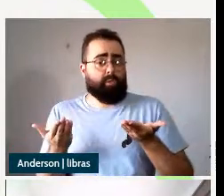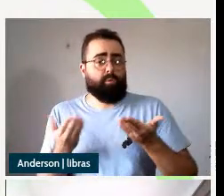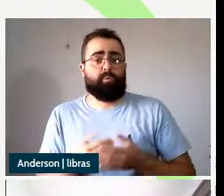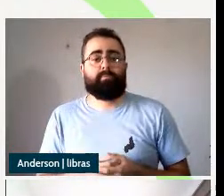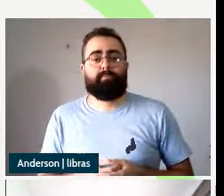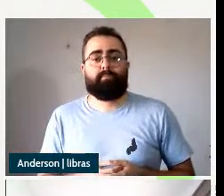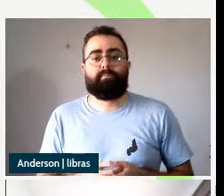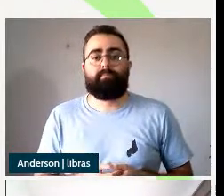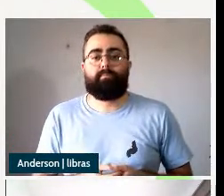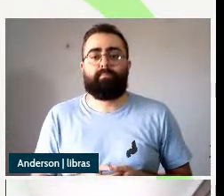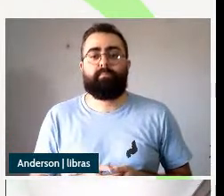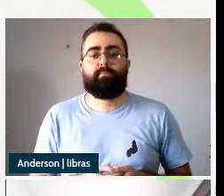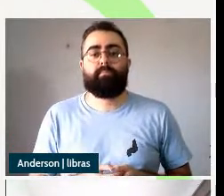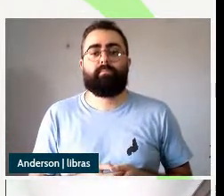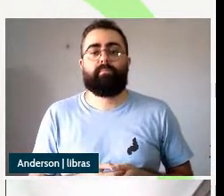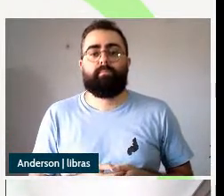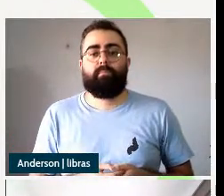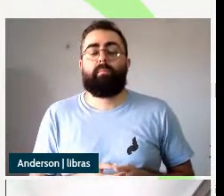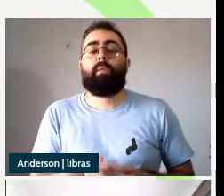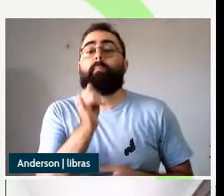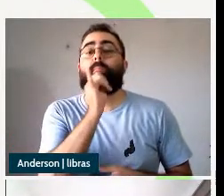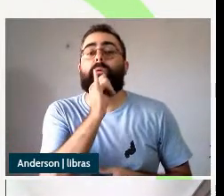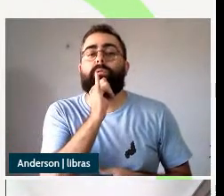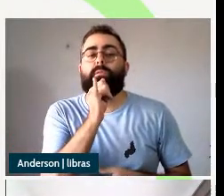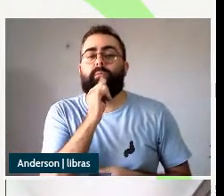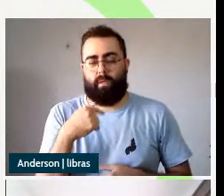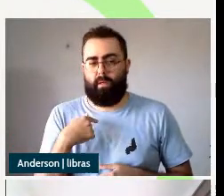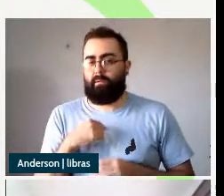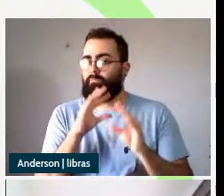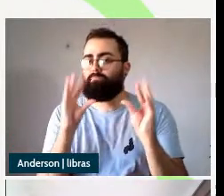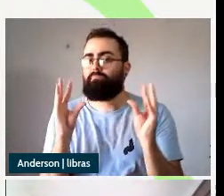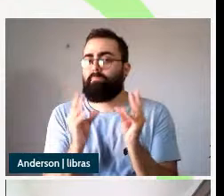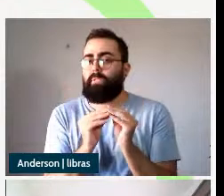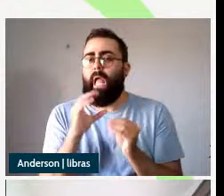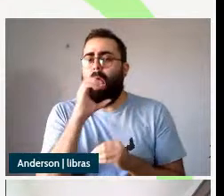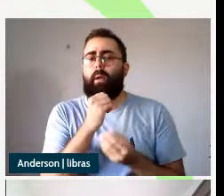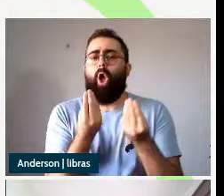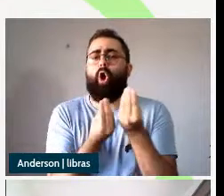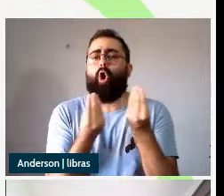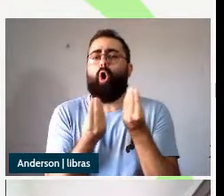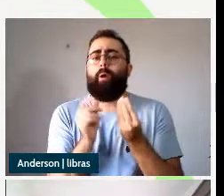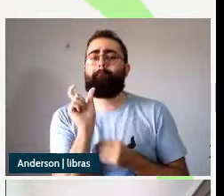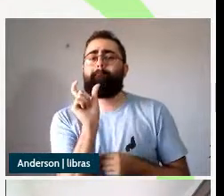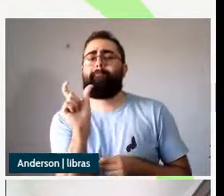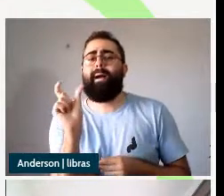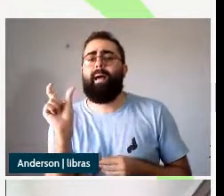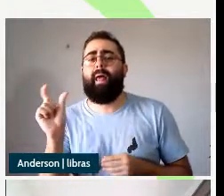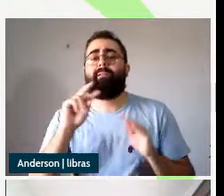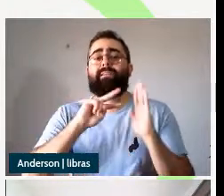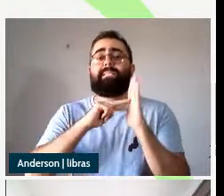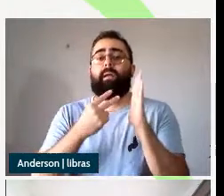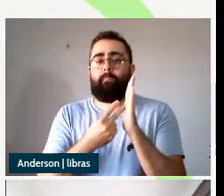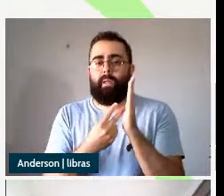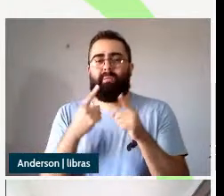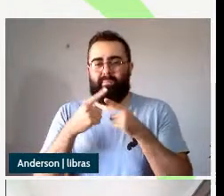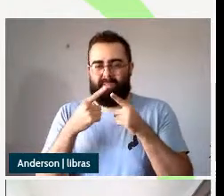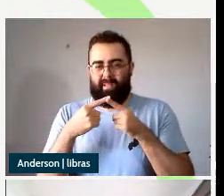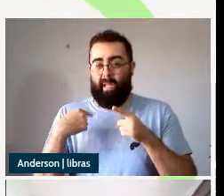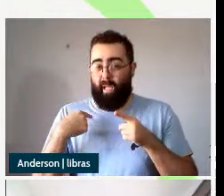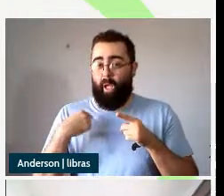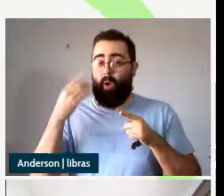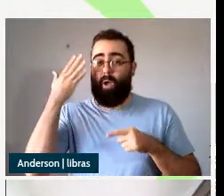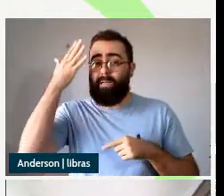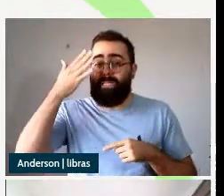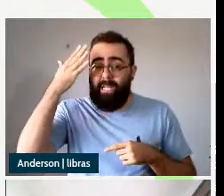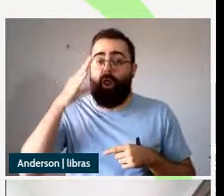Okay, let's get into, I'm going to talk very quickly about the semantics that I am assuming, because I will focus on the speech act theory. But as I